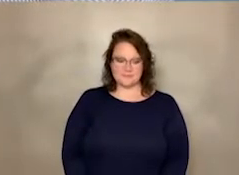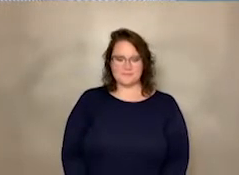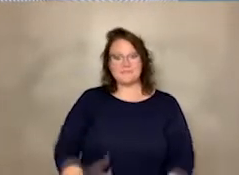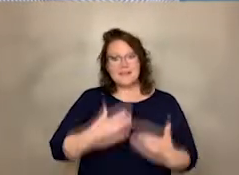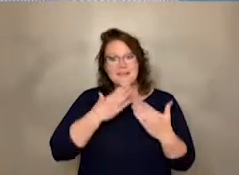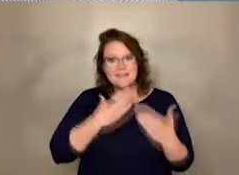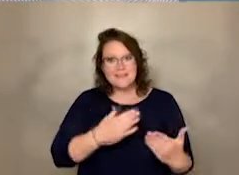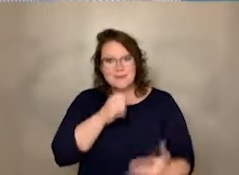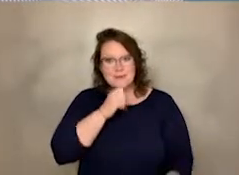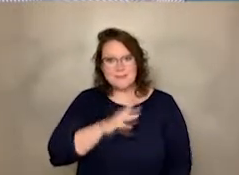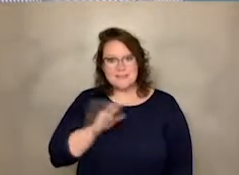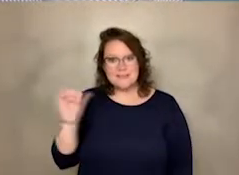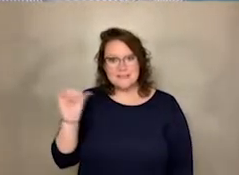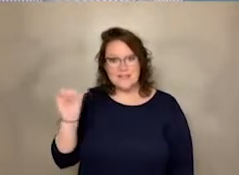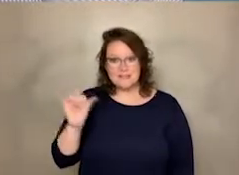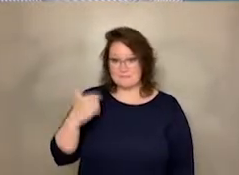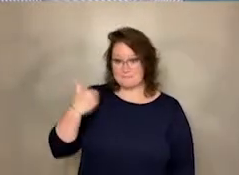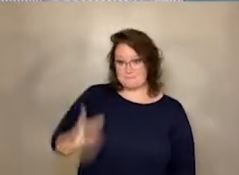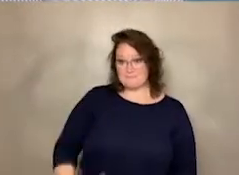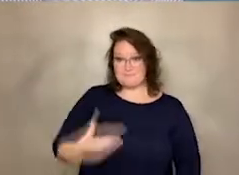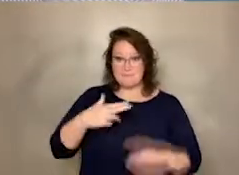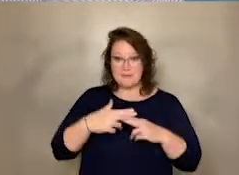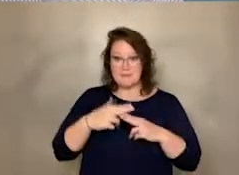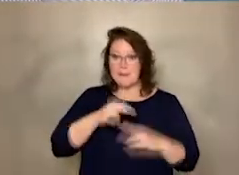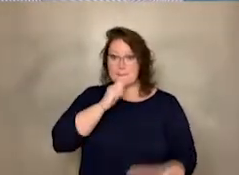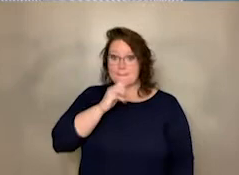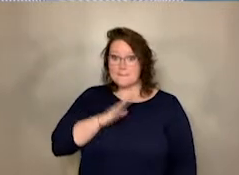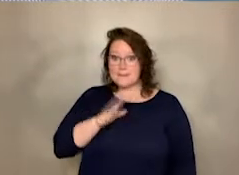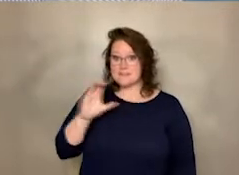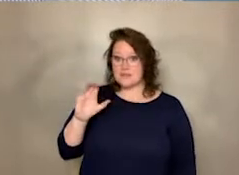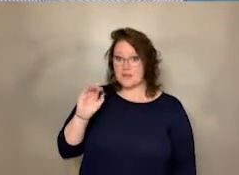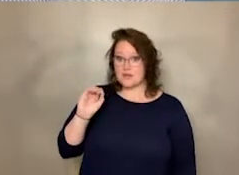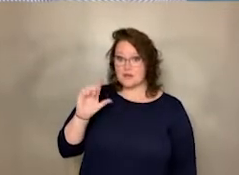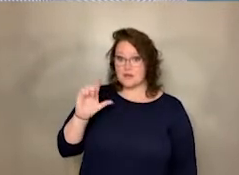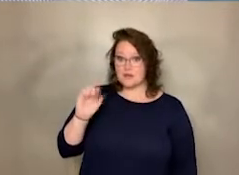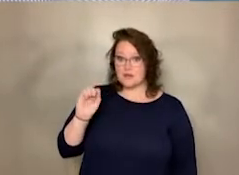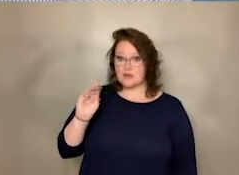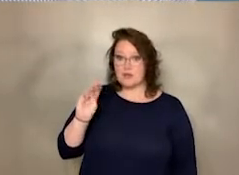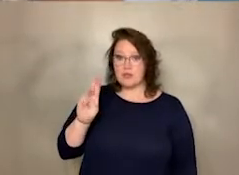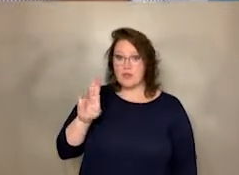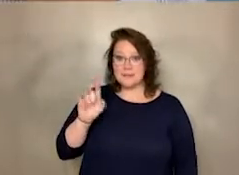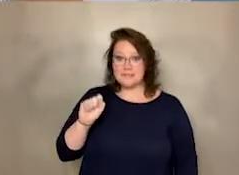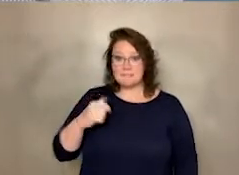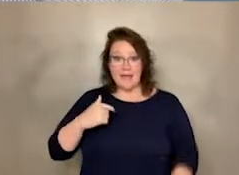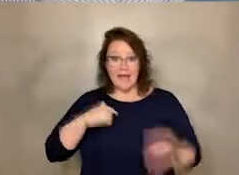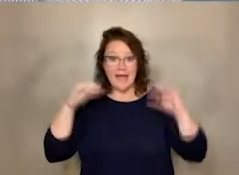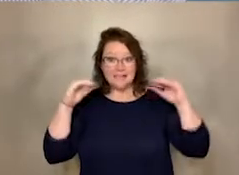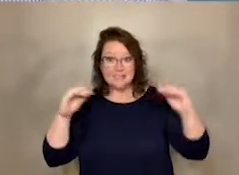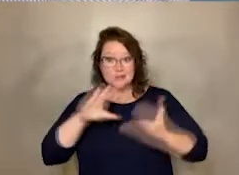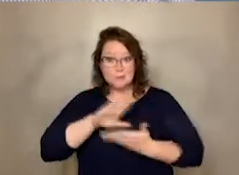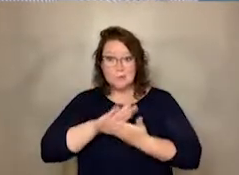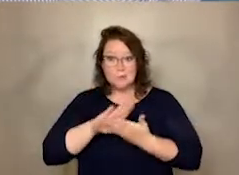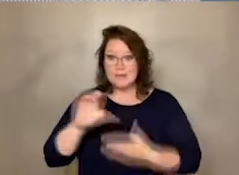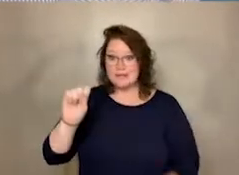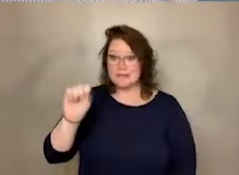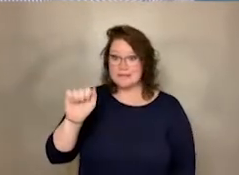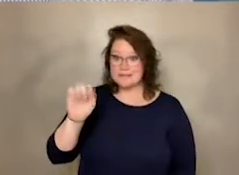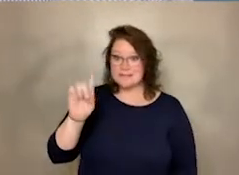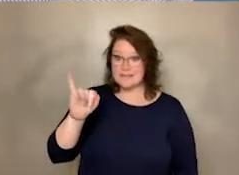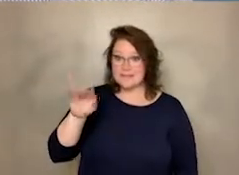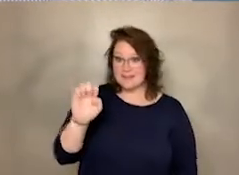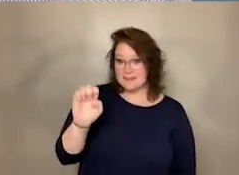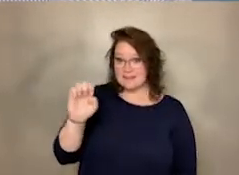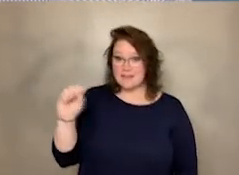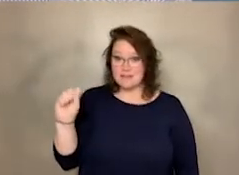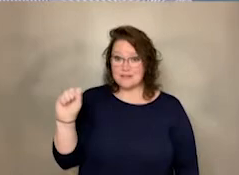Thank you, Miss Ashley. My name is Miss Columbus, and I teach at Sadie Salter. My daughter, while I've been home, has been practicing her instrument,